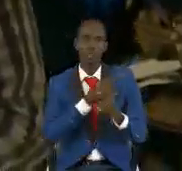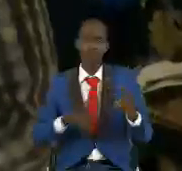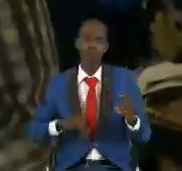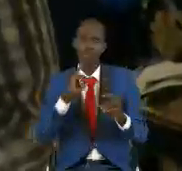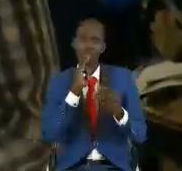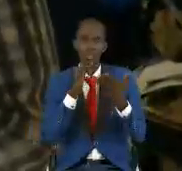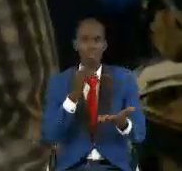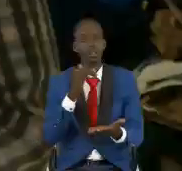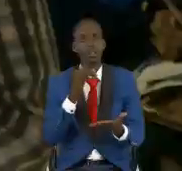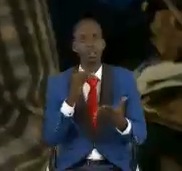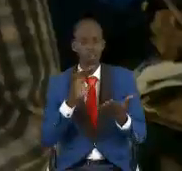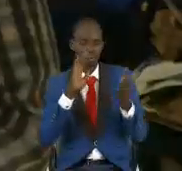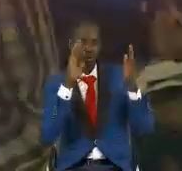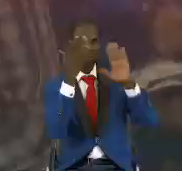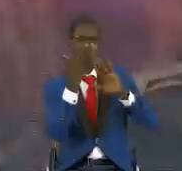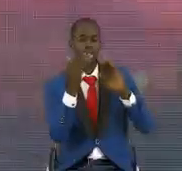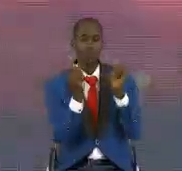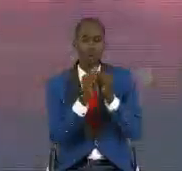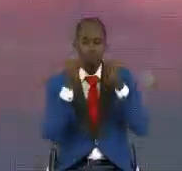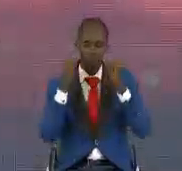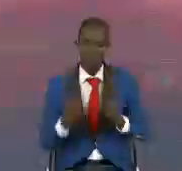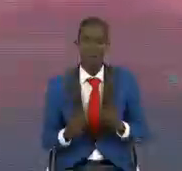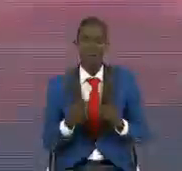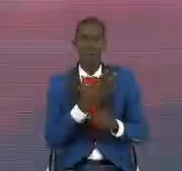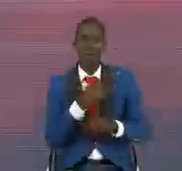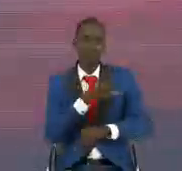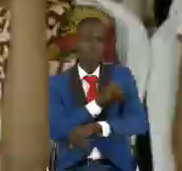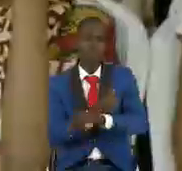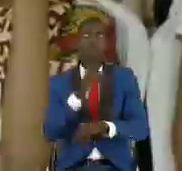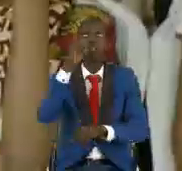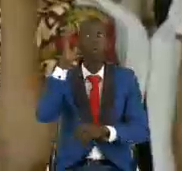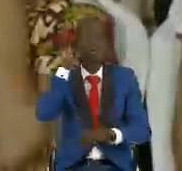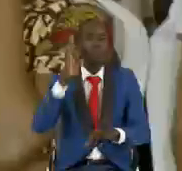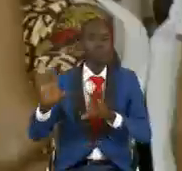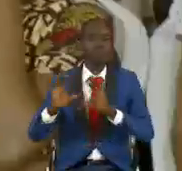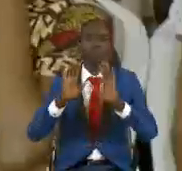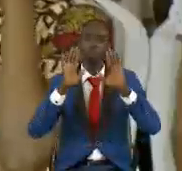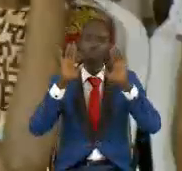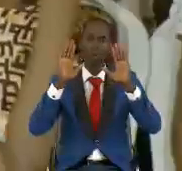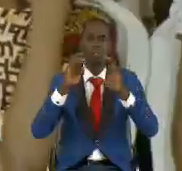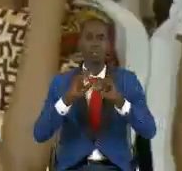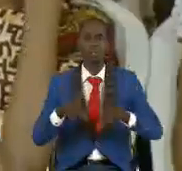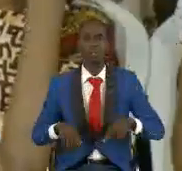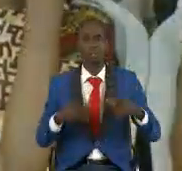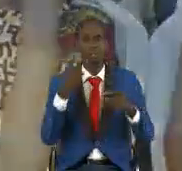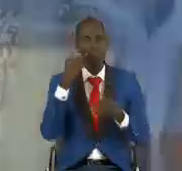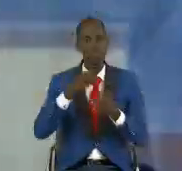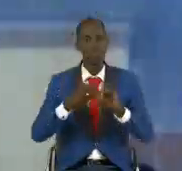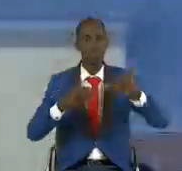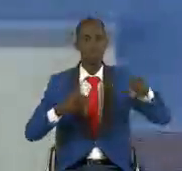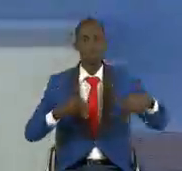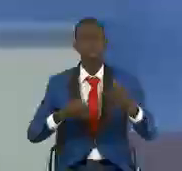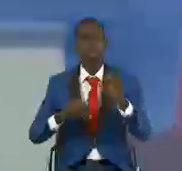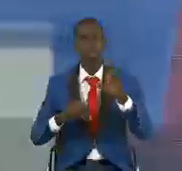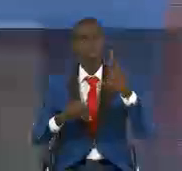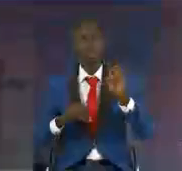with power. Present with authority. He will do wonders in your life. Look at Jeremiah chapter 15 verse 21.